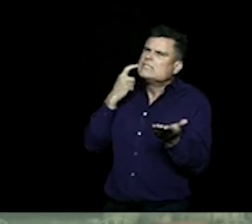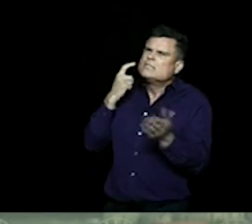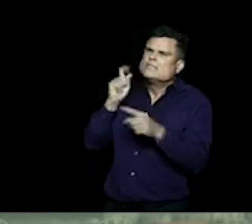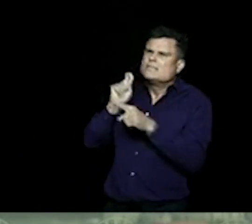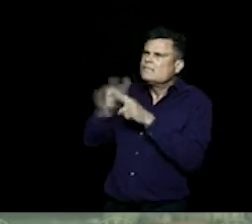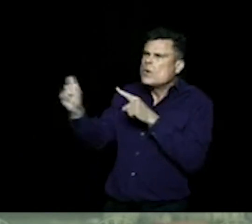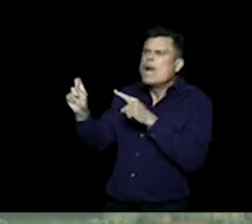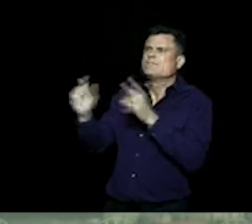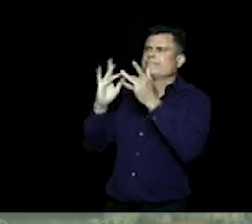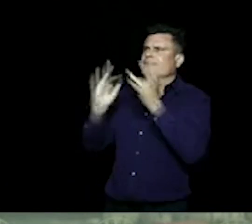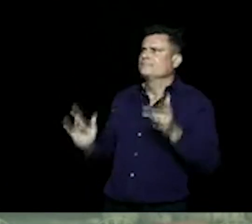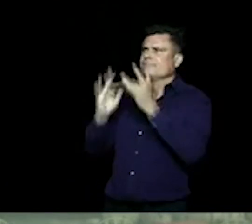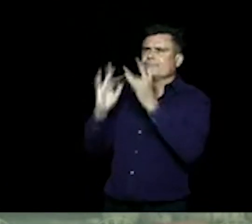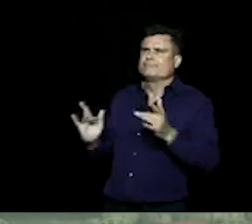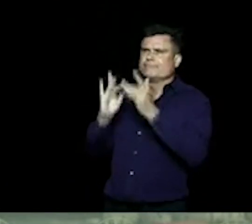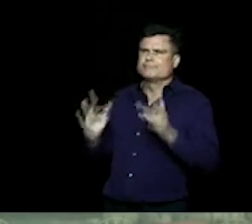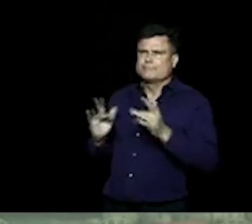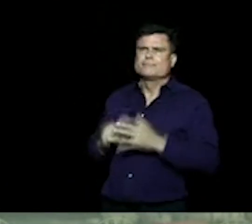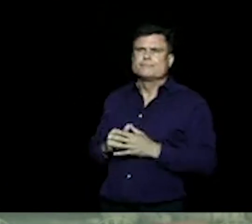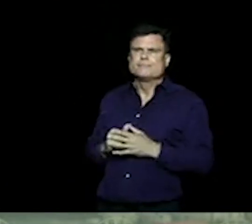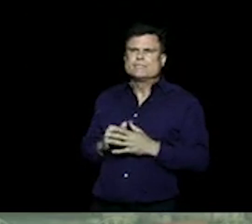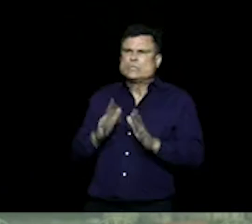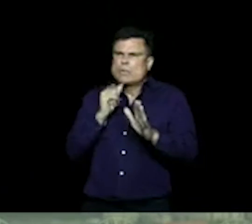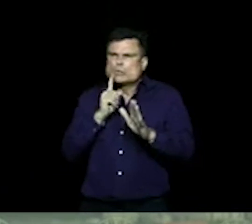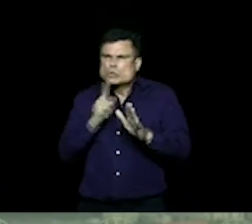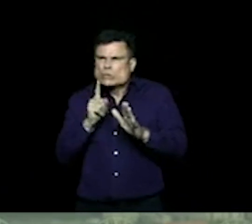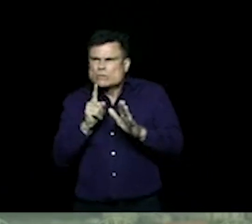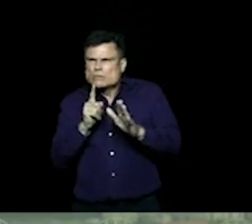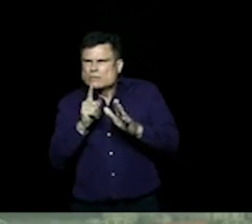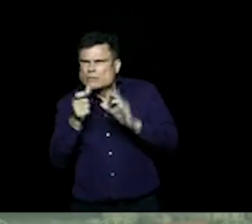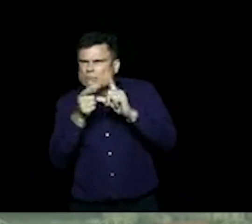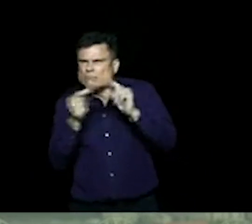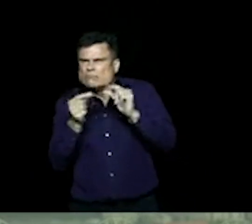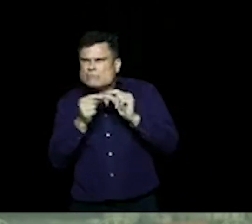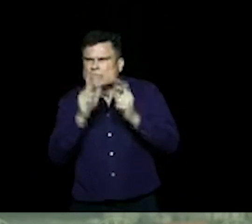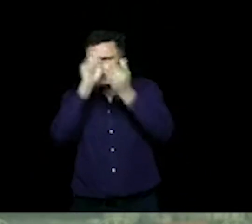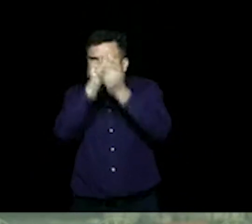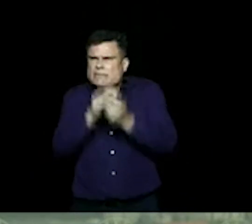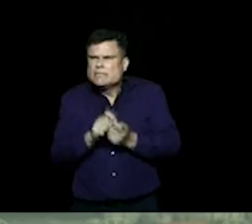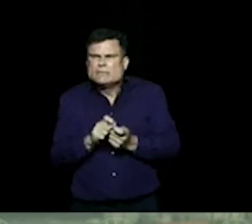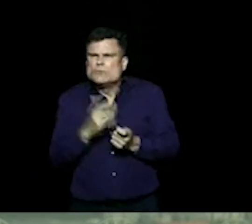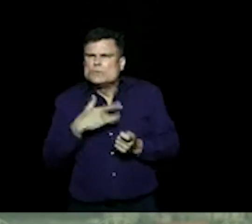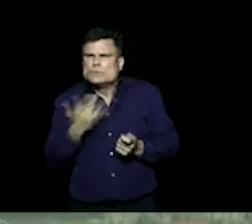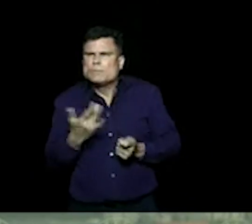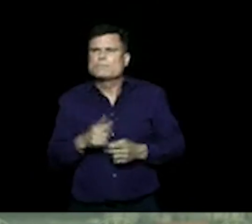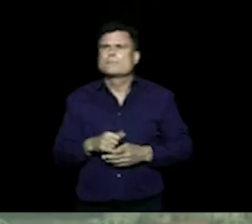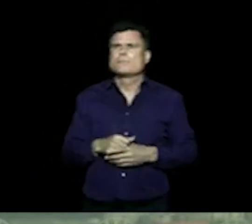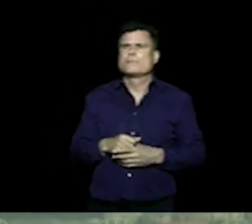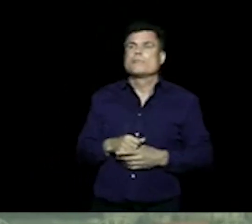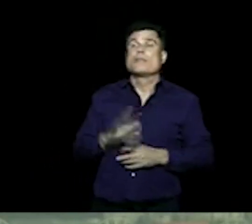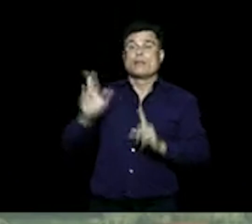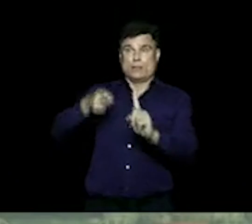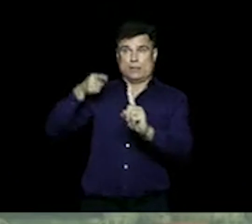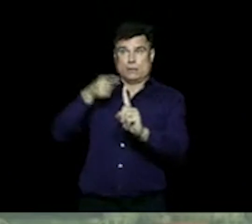know if you provided these details, but I'm just curious if we know how long these incidents took place for, where